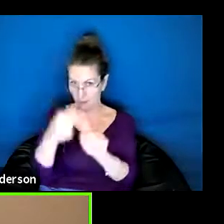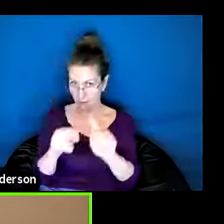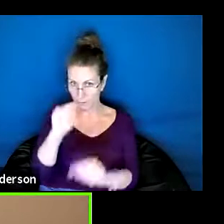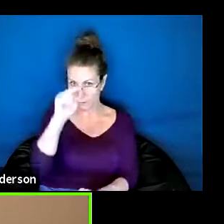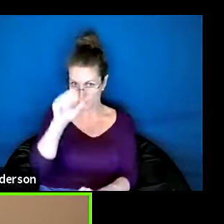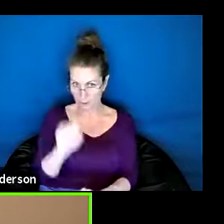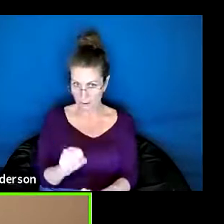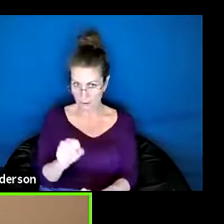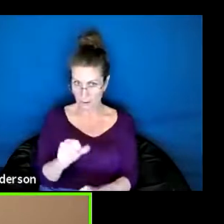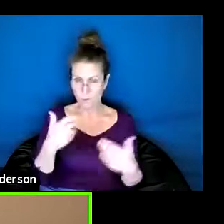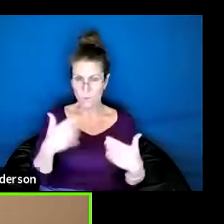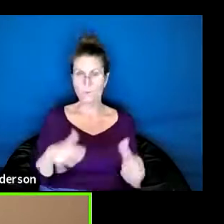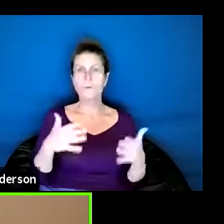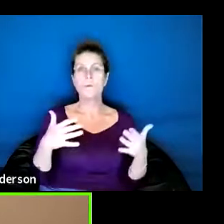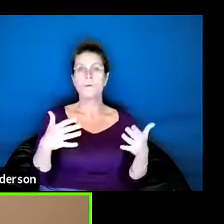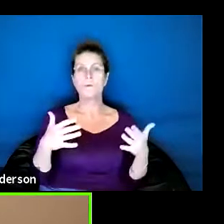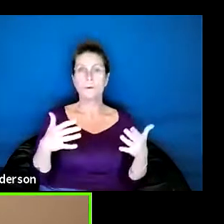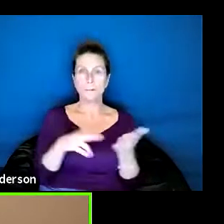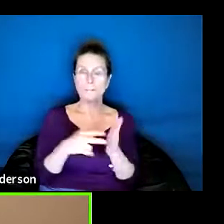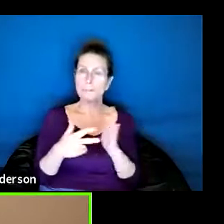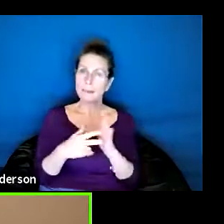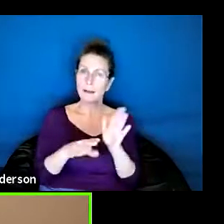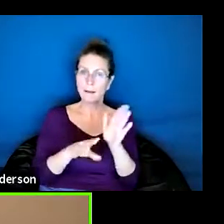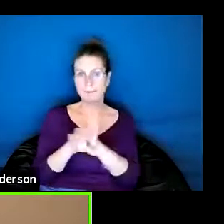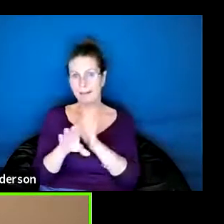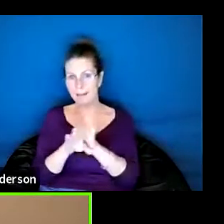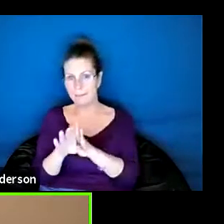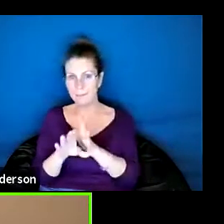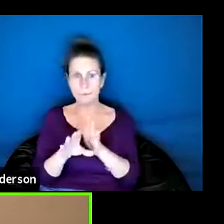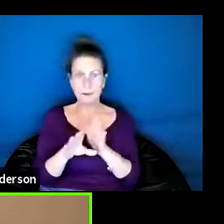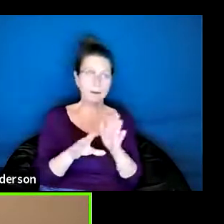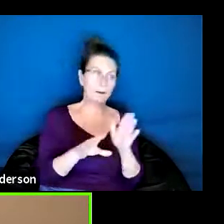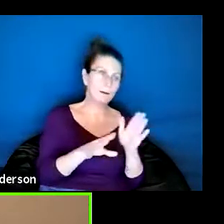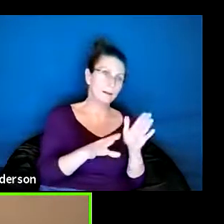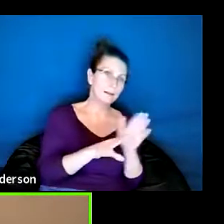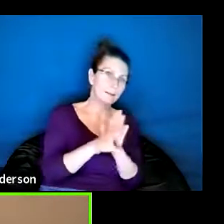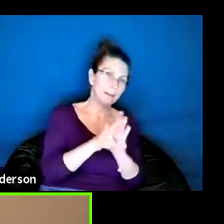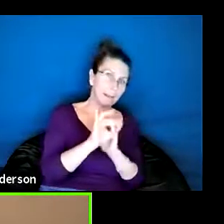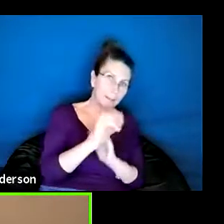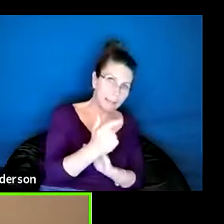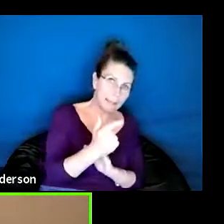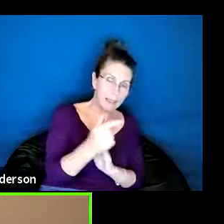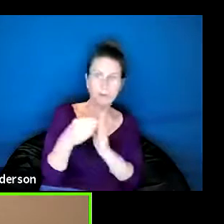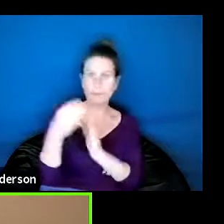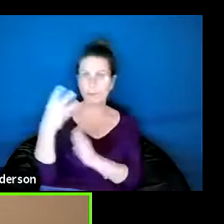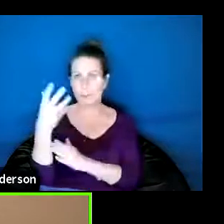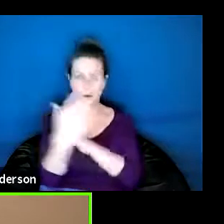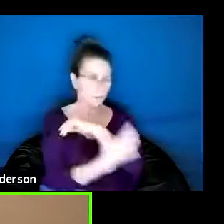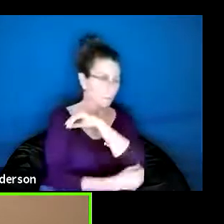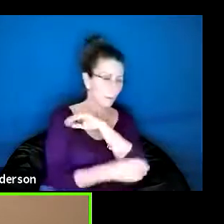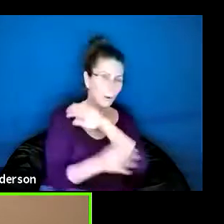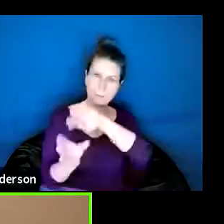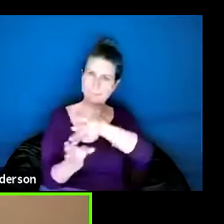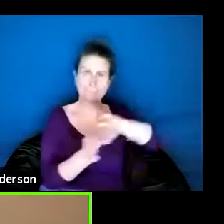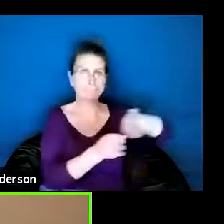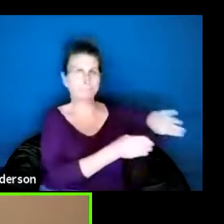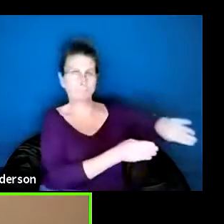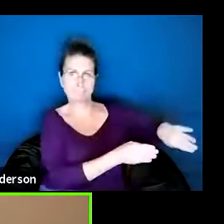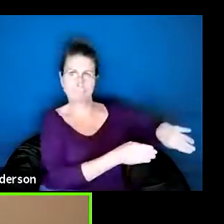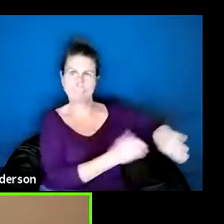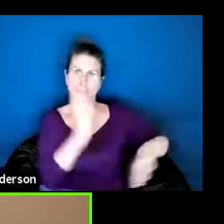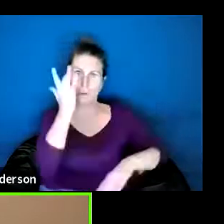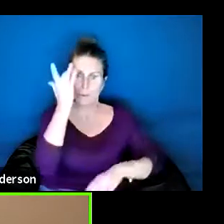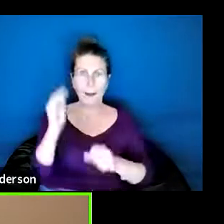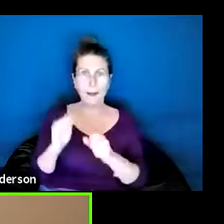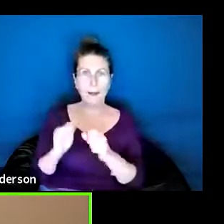head. Quote unquote developing, quote unquote developed, quote unquote rich, quote unquote poor, because some